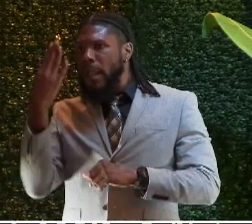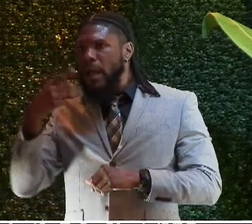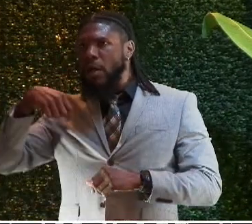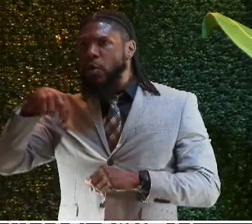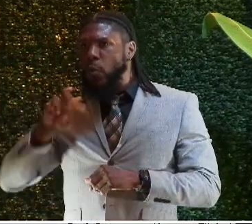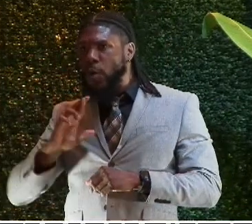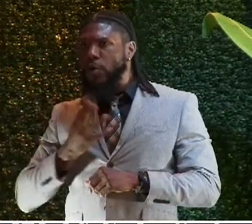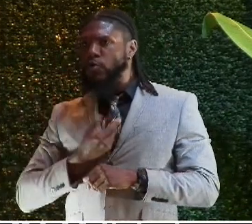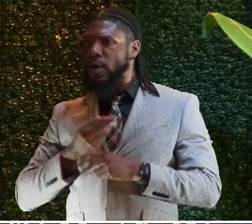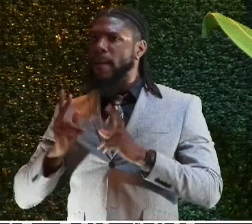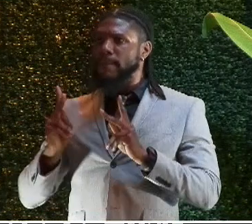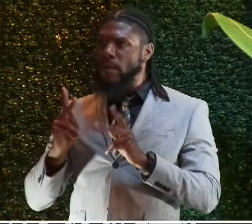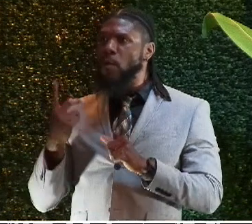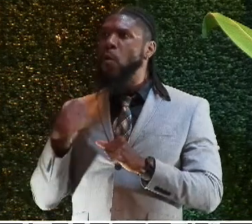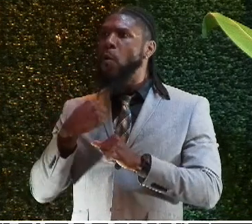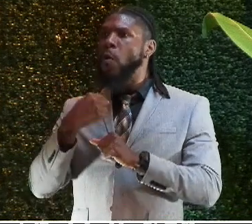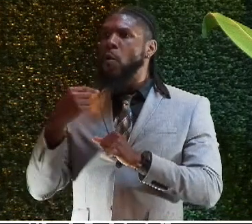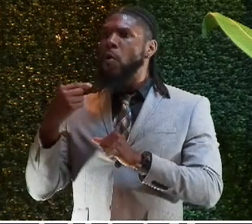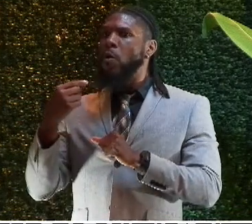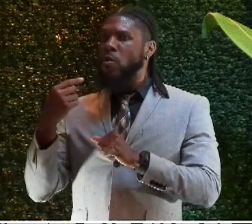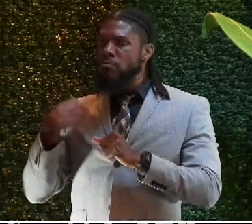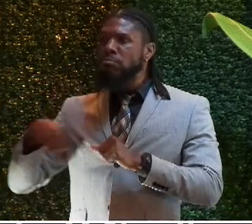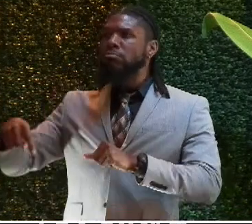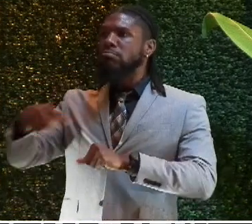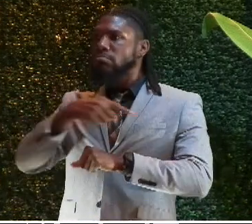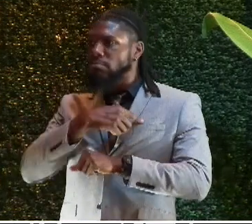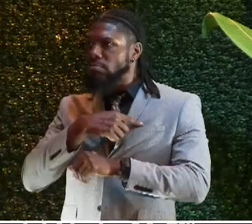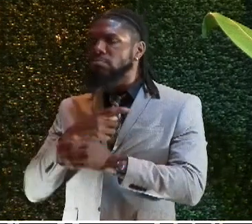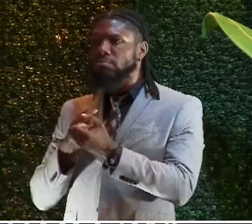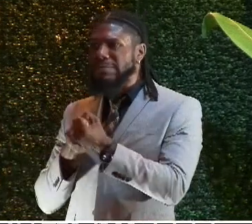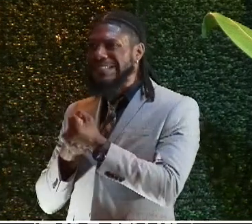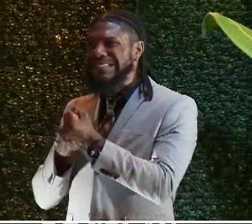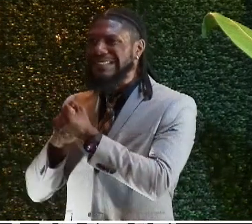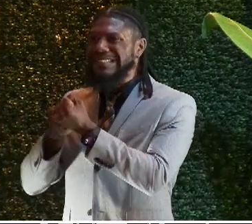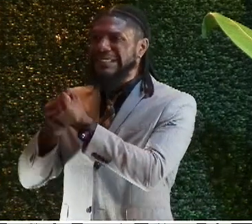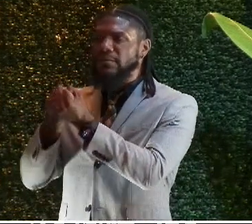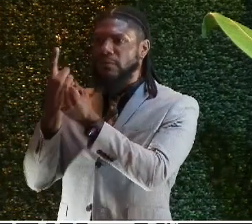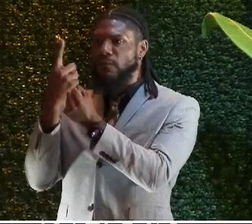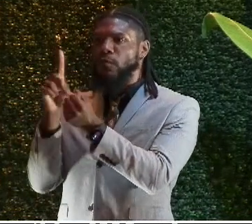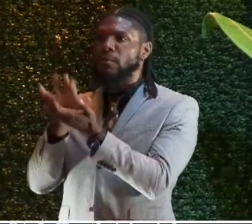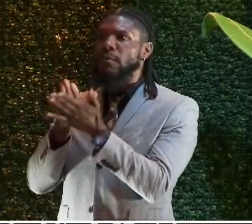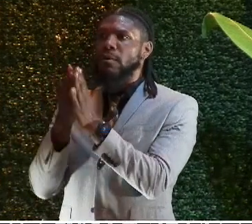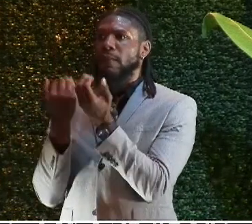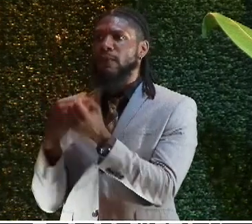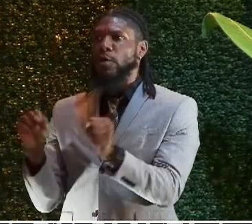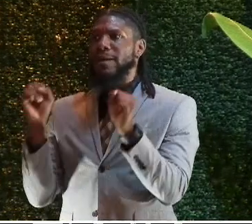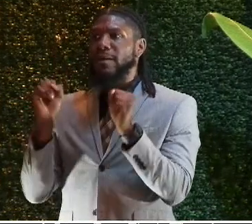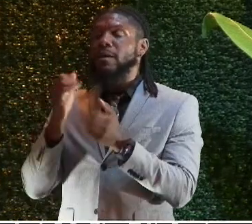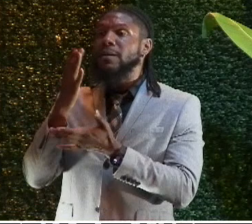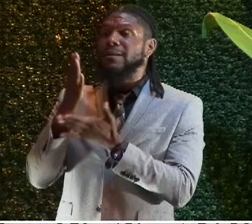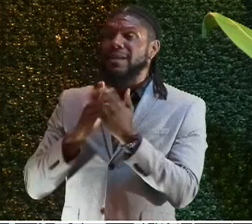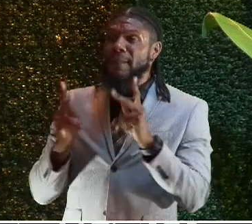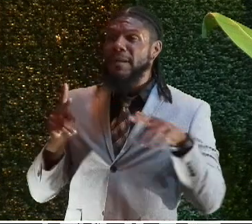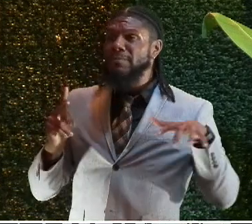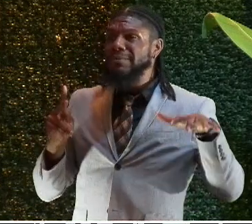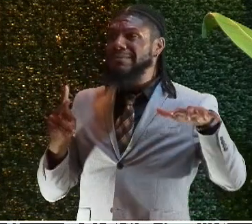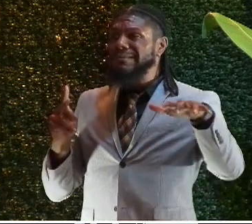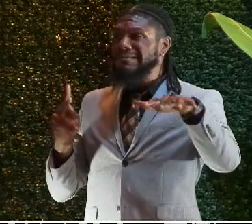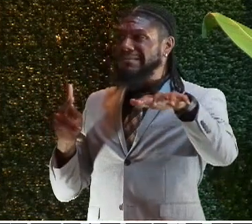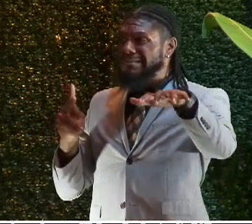are going to take us across this freedom line, because some people are still participating in patriarchy because it benefits